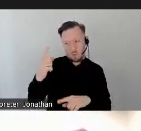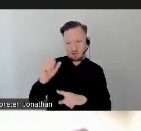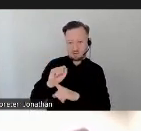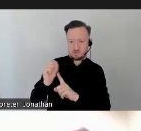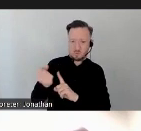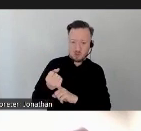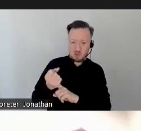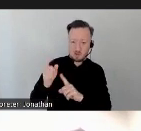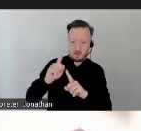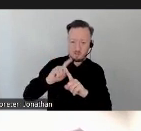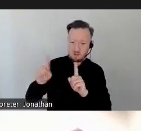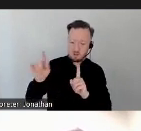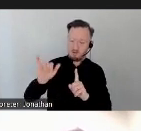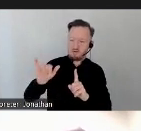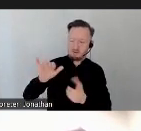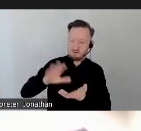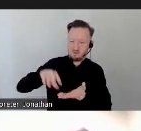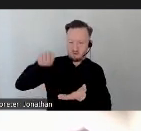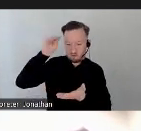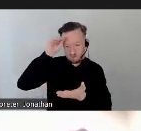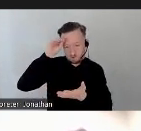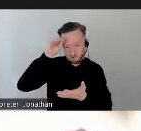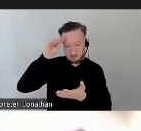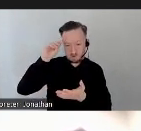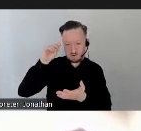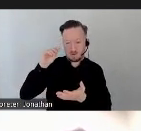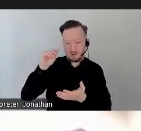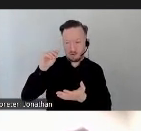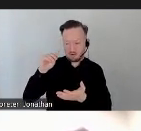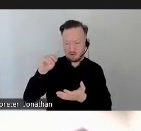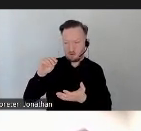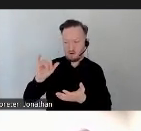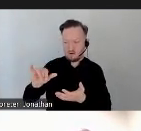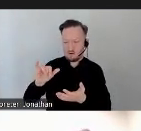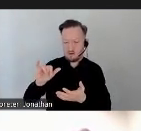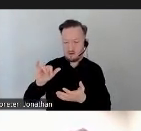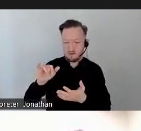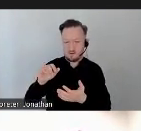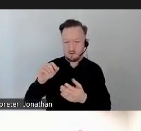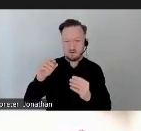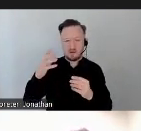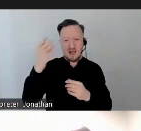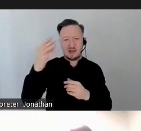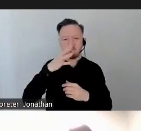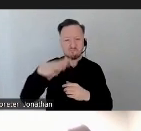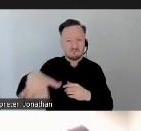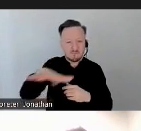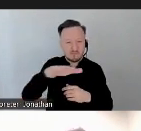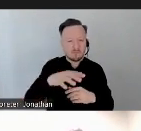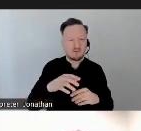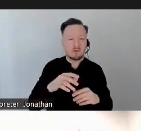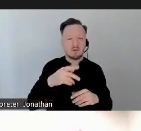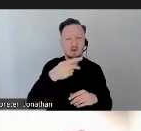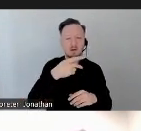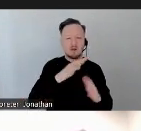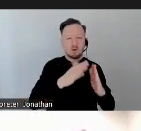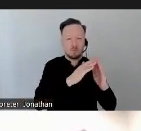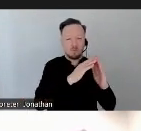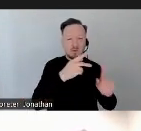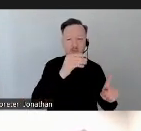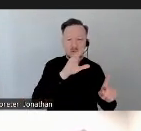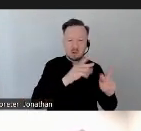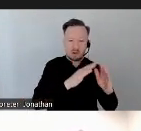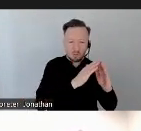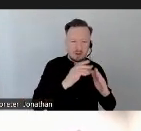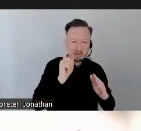really felt that this was the kind of initiative that needed to go forward in rural areas and communities of color because we are concerned